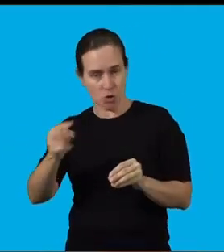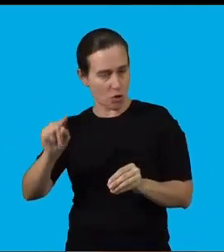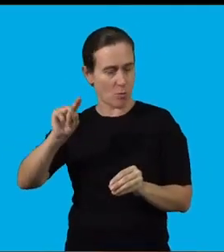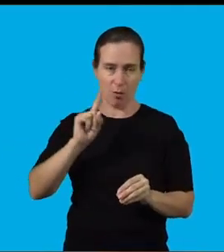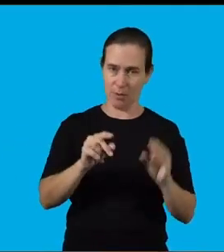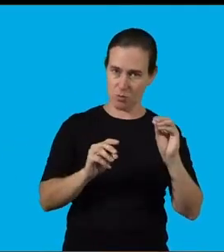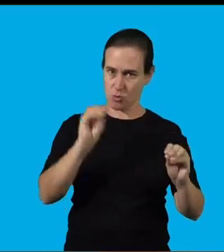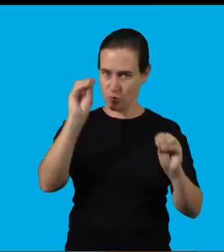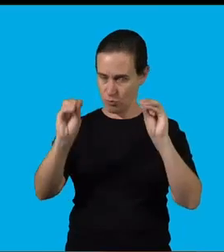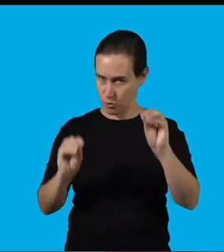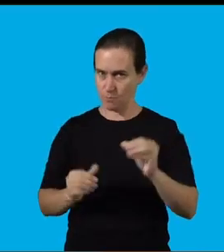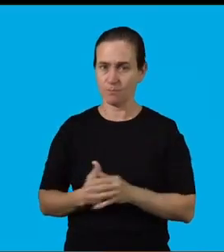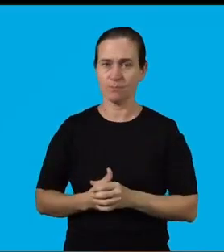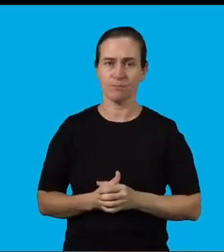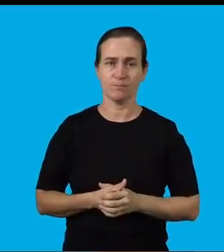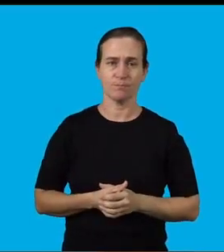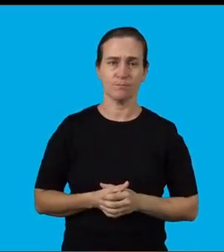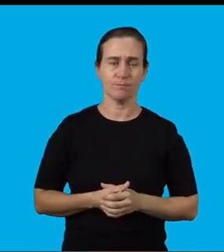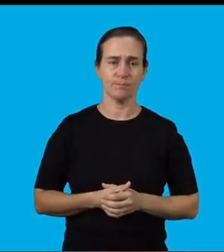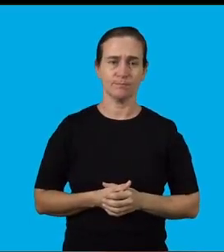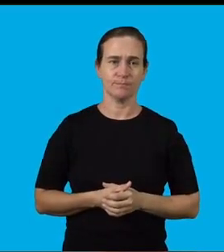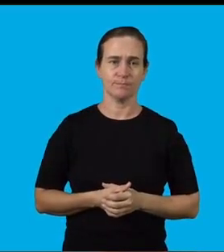need to be on the graph. All right.